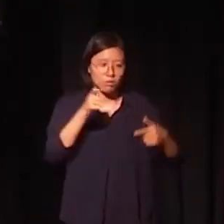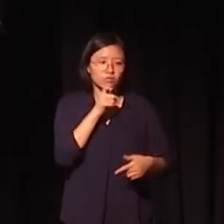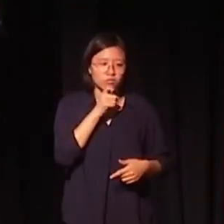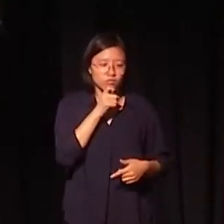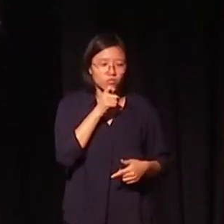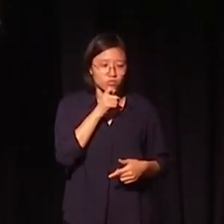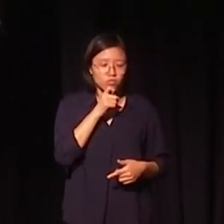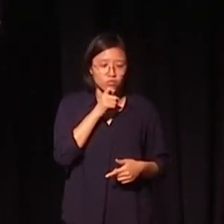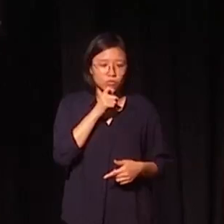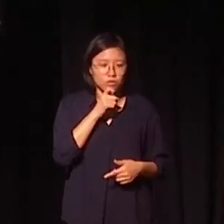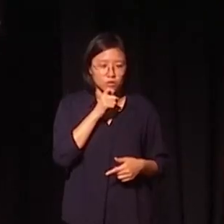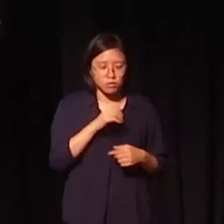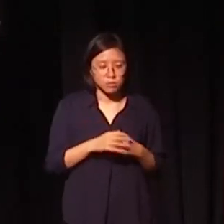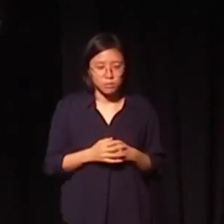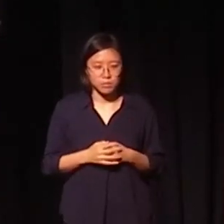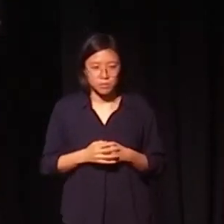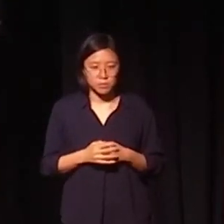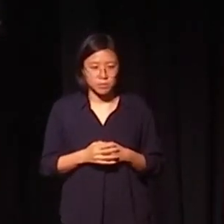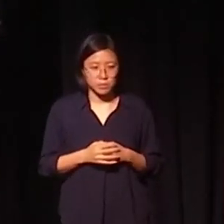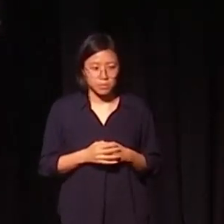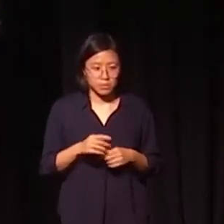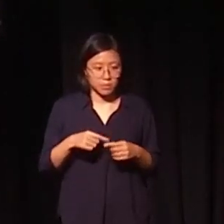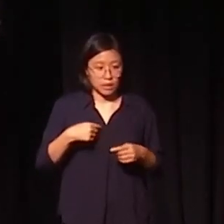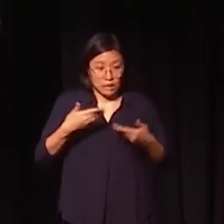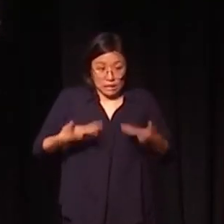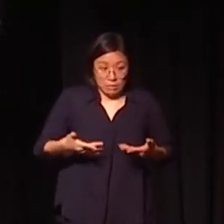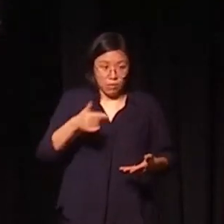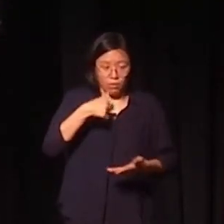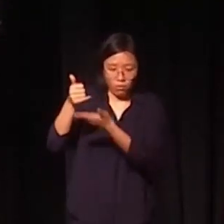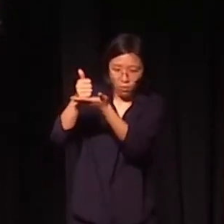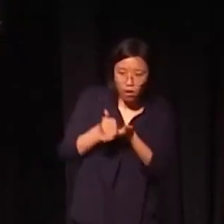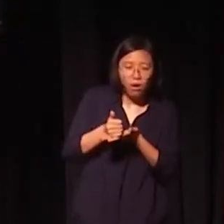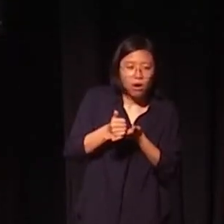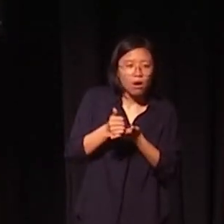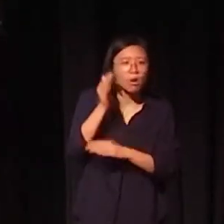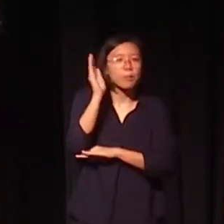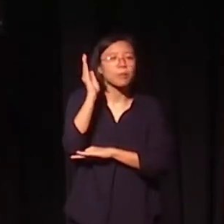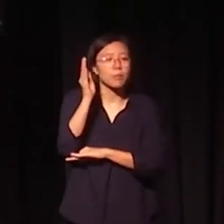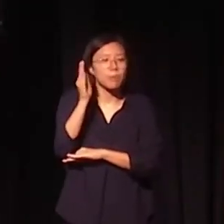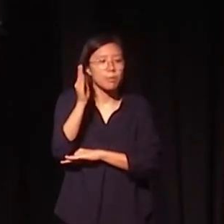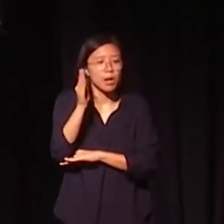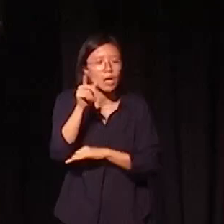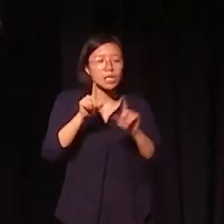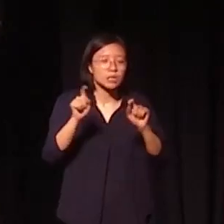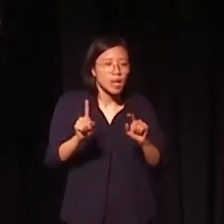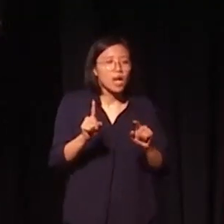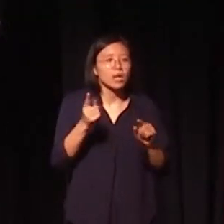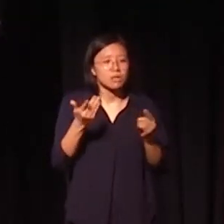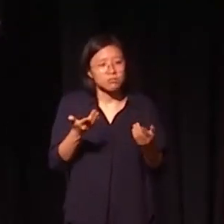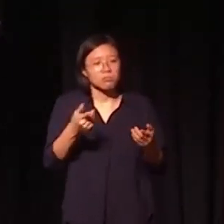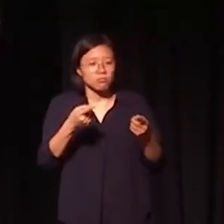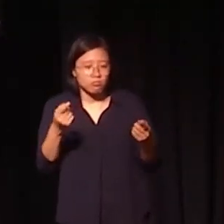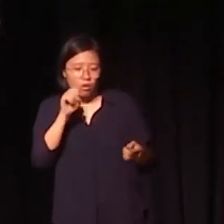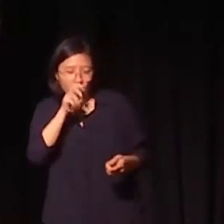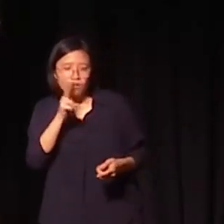signed and spoken language interpreting. I'm here as a keynote at this Translation Interpreting Conference, and we're seeing more of that happen. So we're seeing a lot more